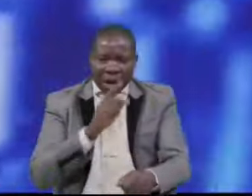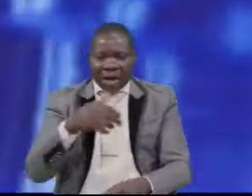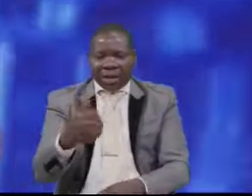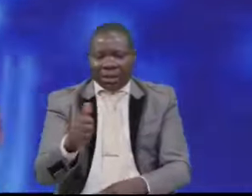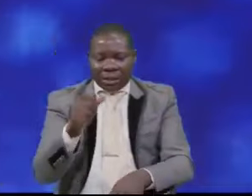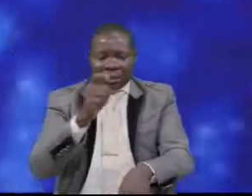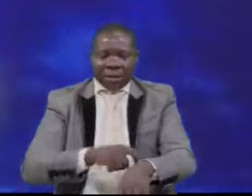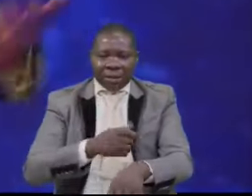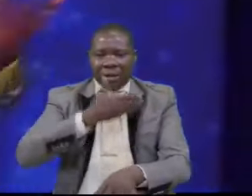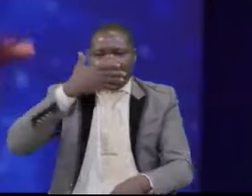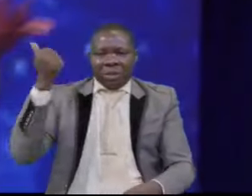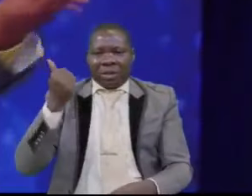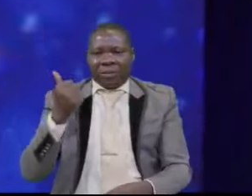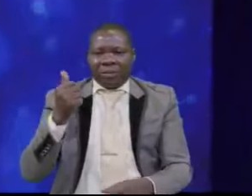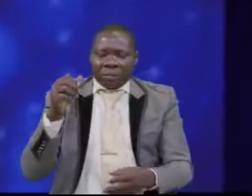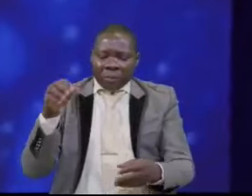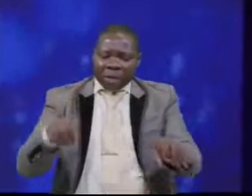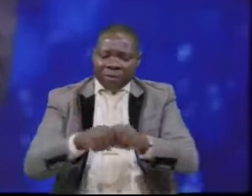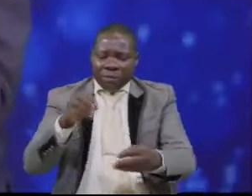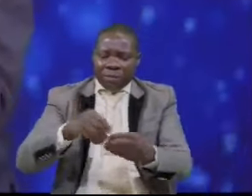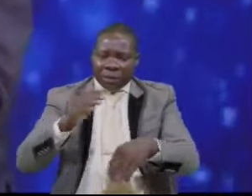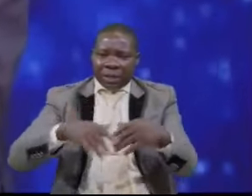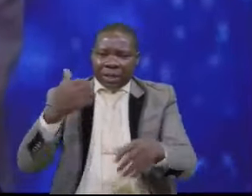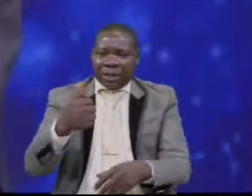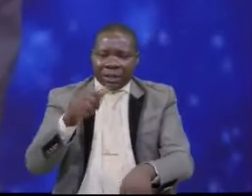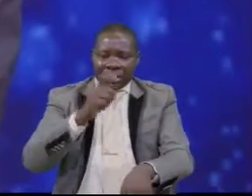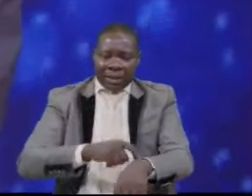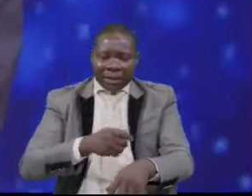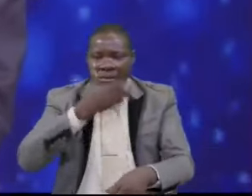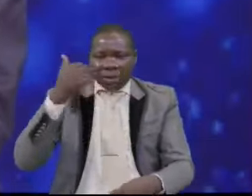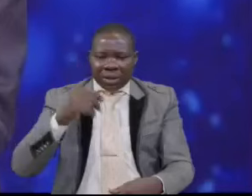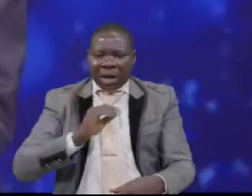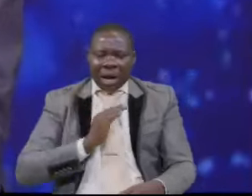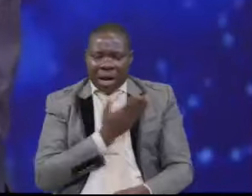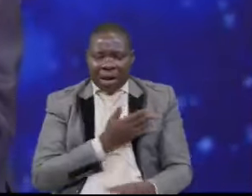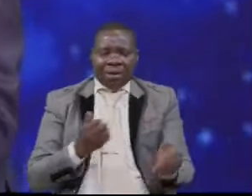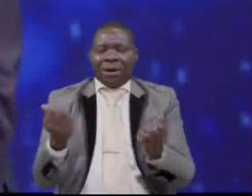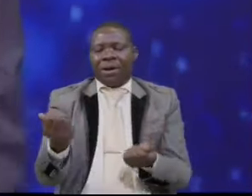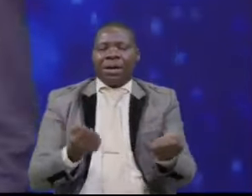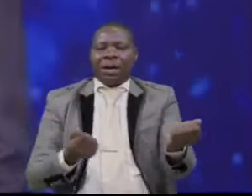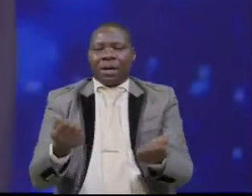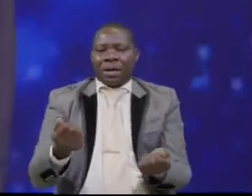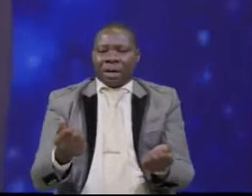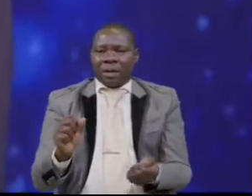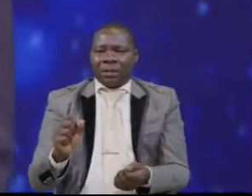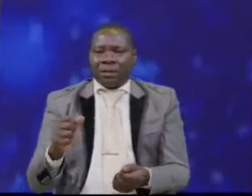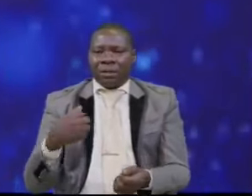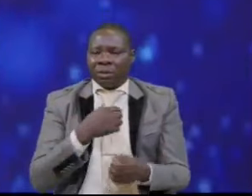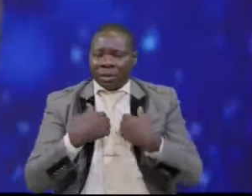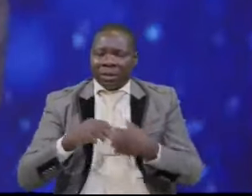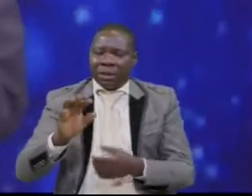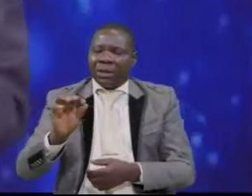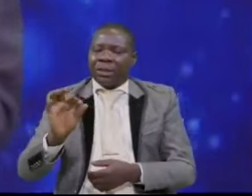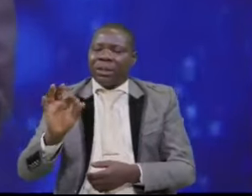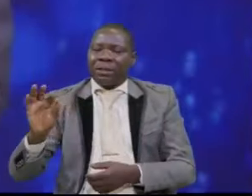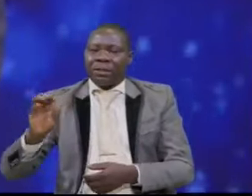better. And look at the cars we have. If you saw the cars 1900, the cars they had at that time,